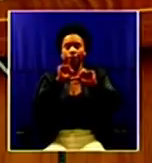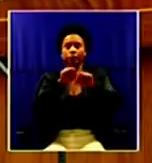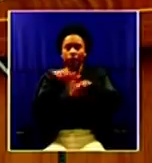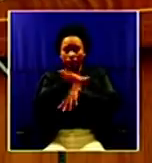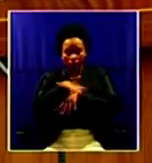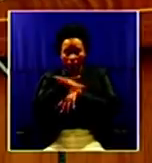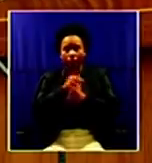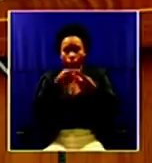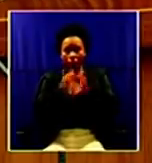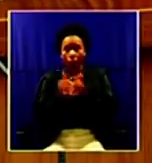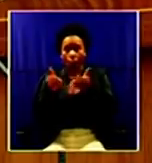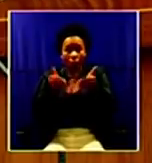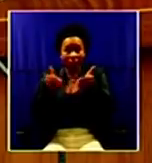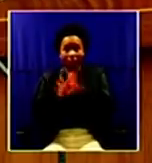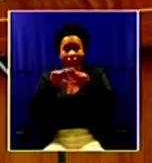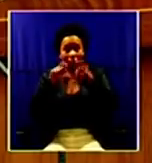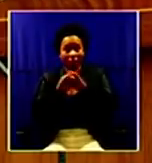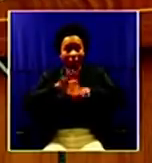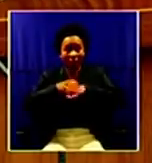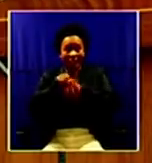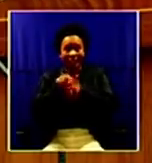Coordinating Committee on Climate Change.